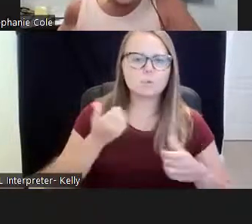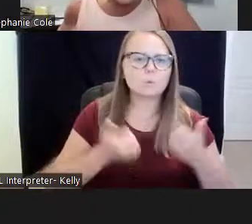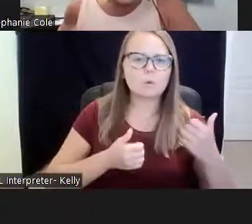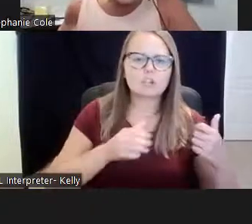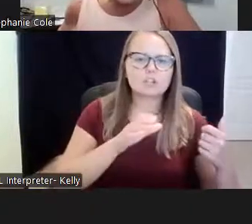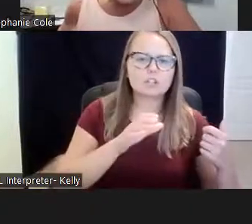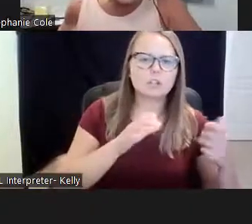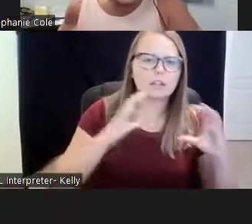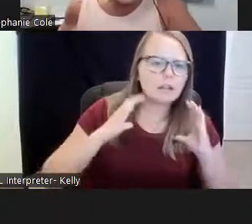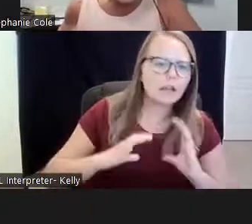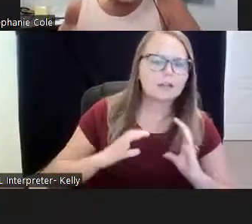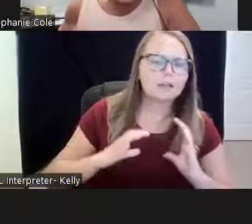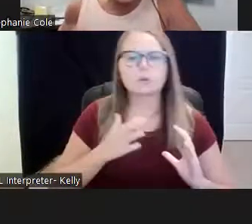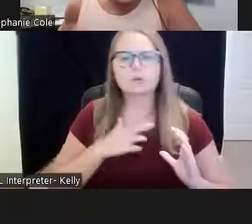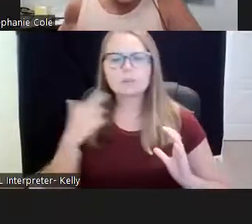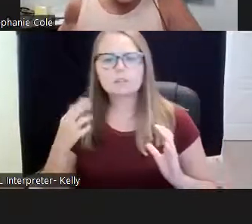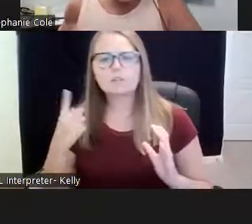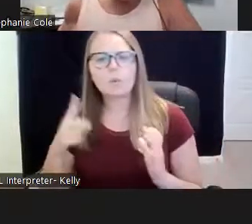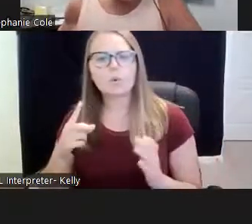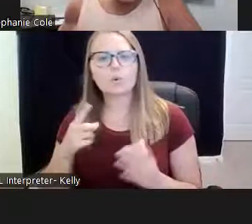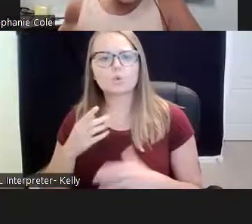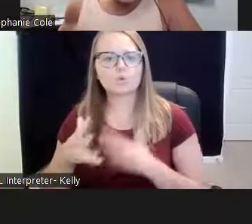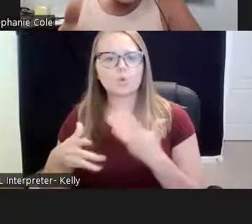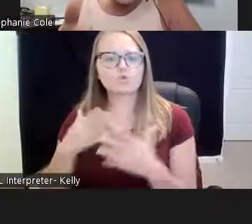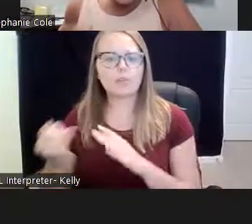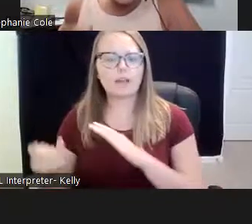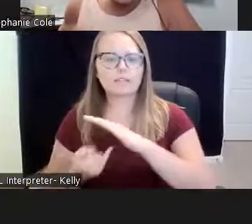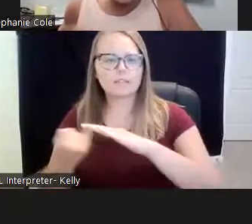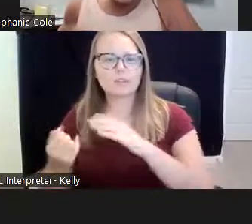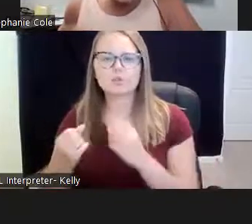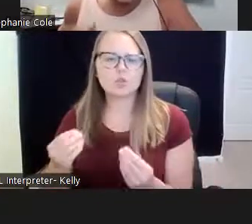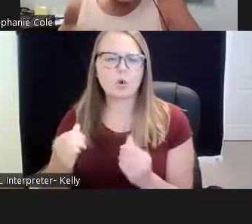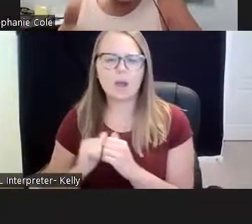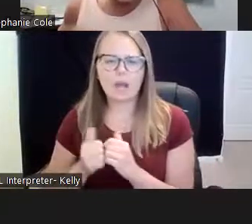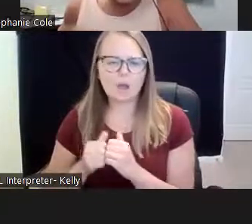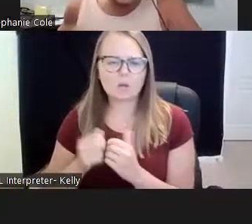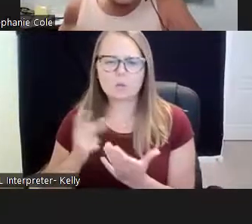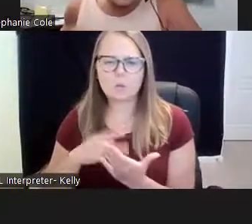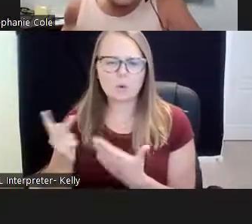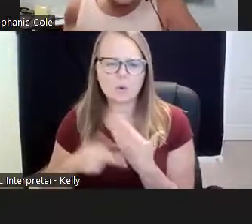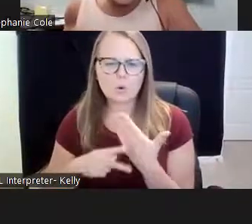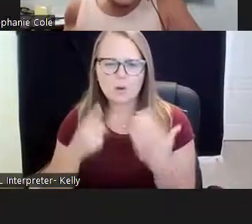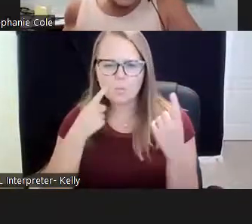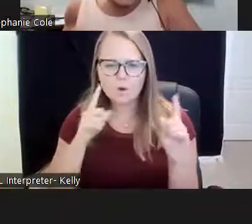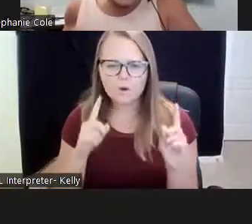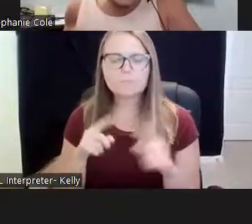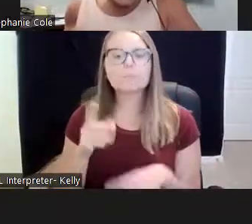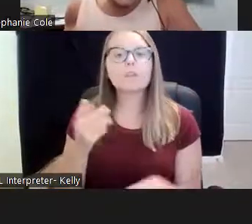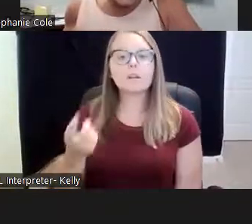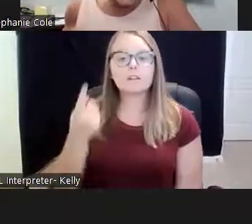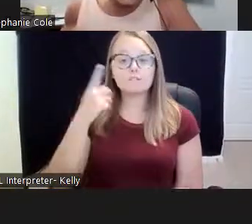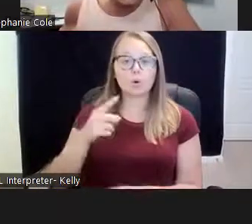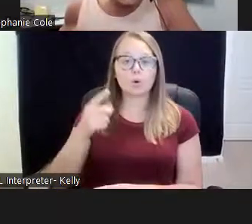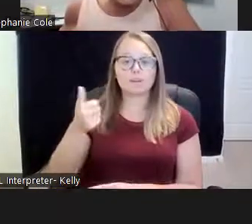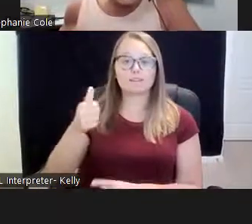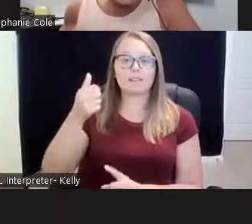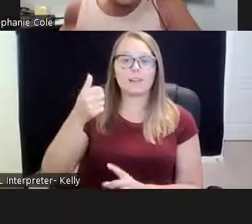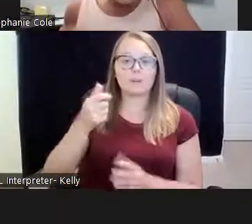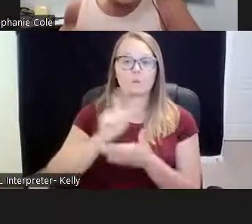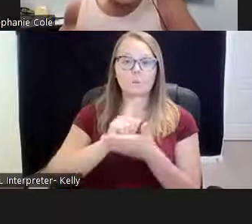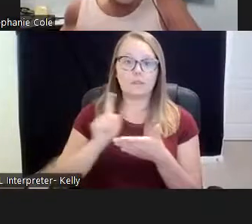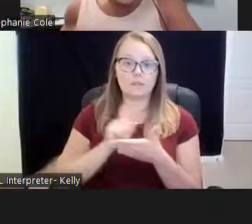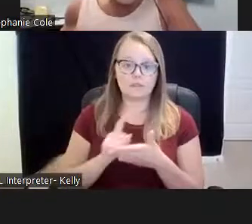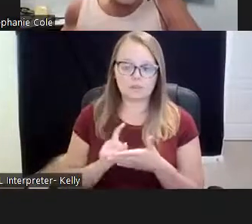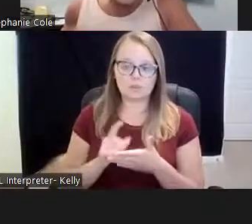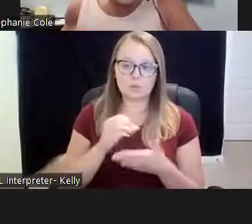at risk for social isolation. So how does the program work? So for 10 weeks of the academic semester, the students and